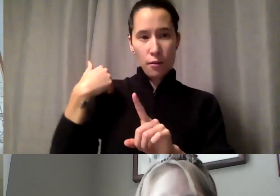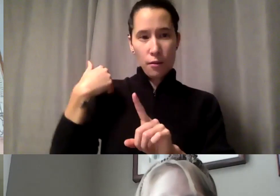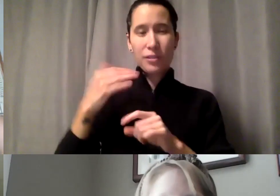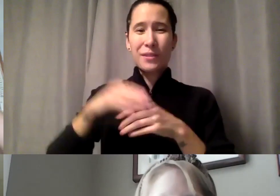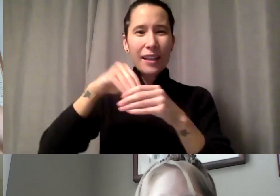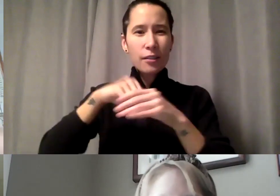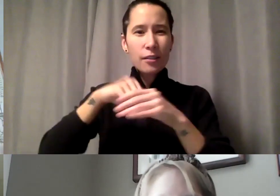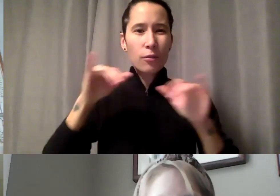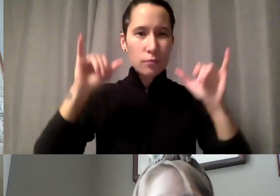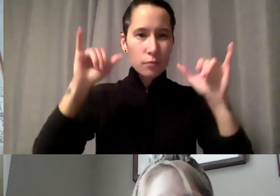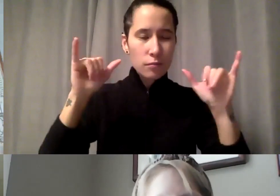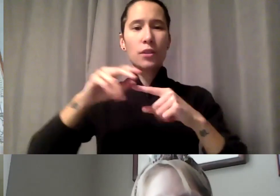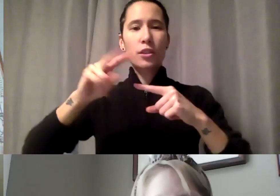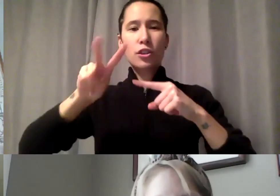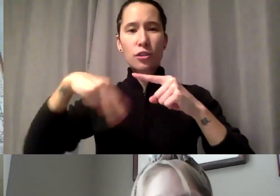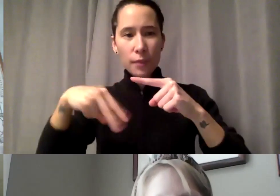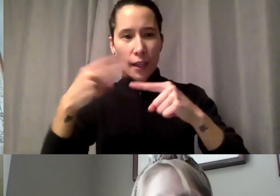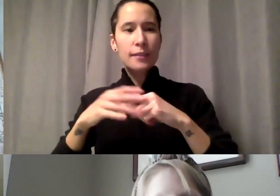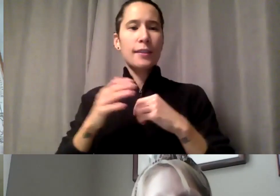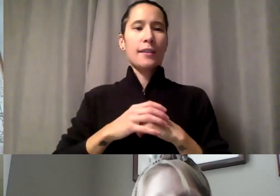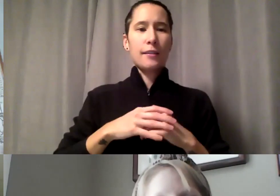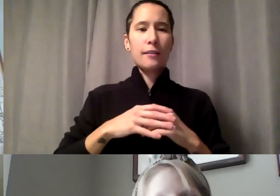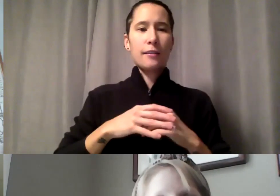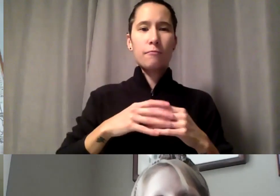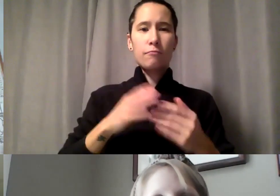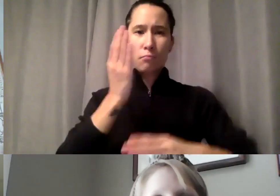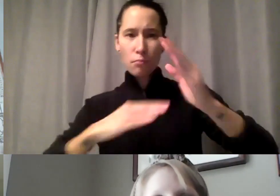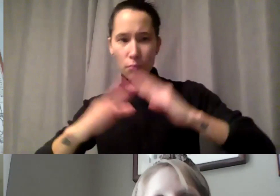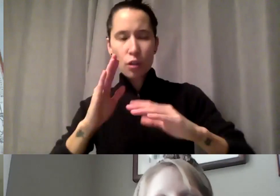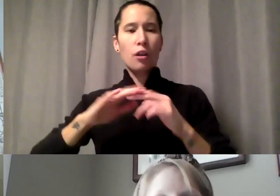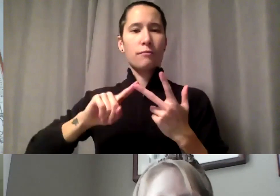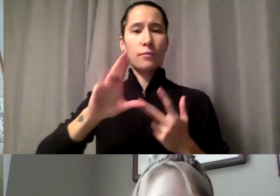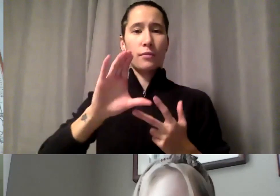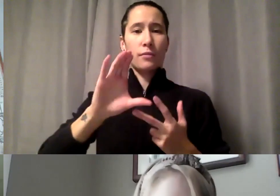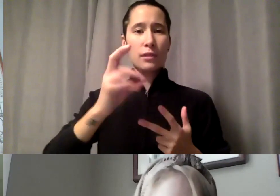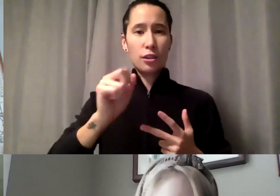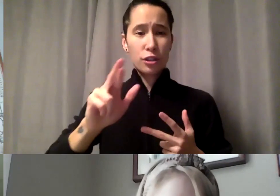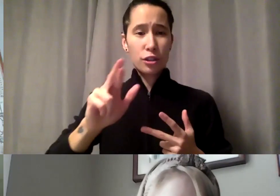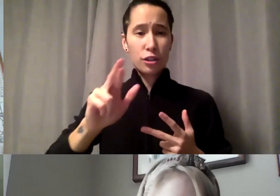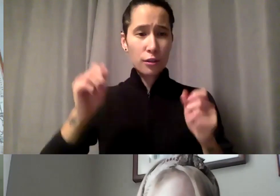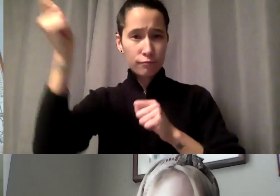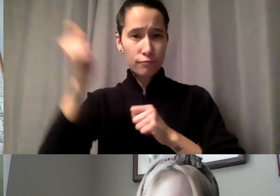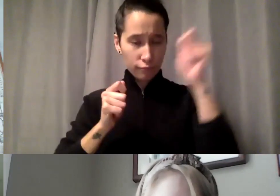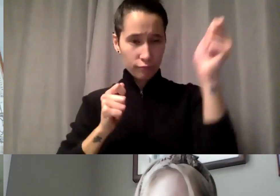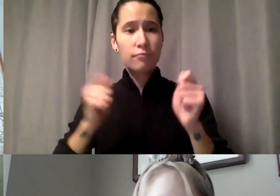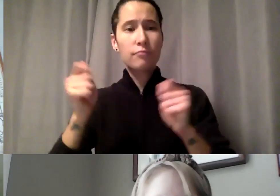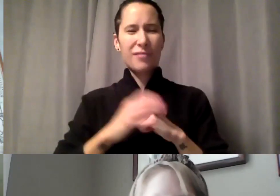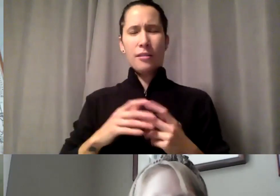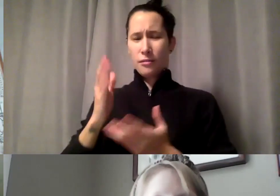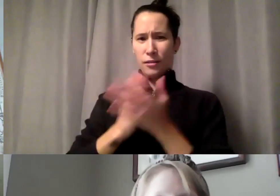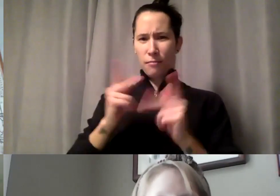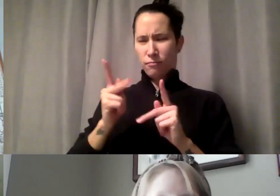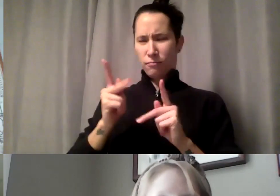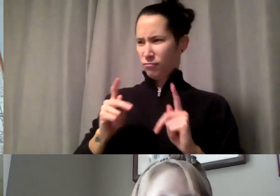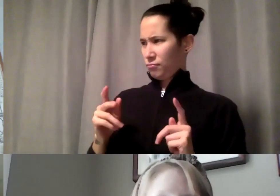and gymnastics and martial arts and cheer were named under it, and it was causing a lot of confusion of what's fitness and